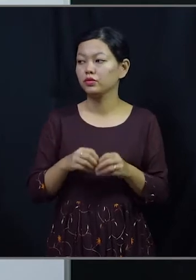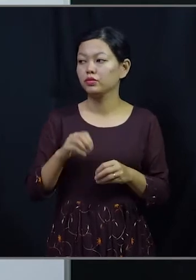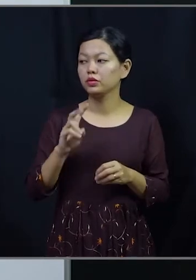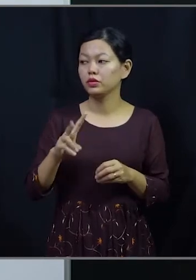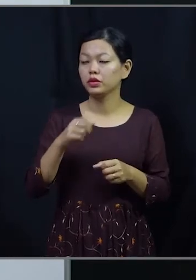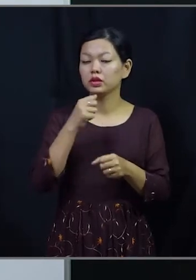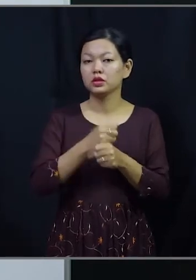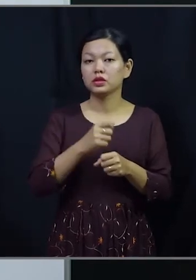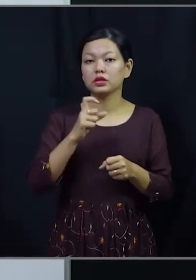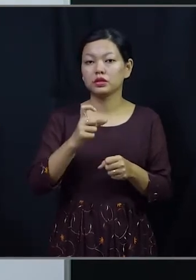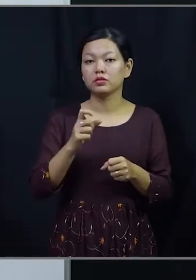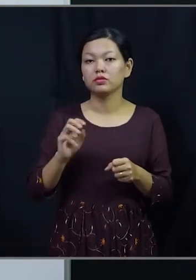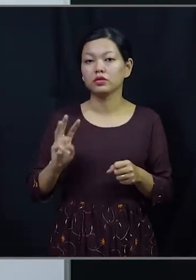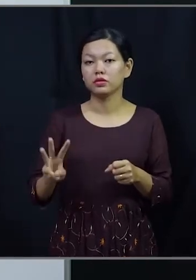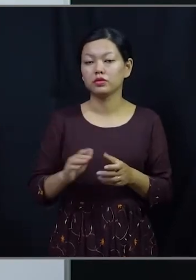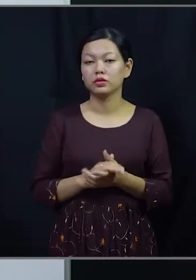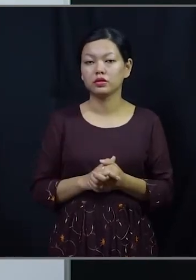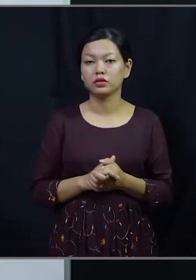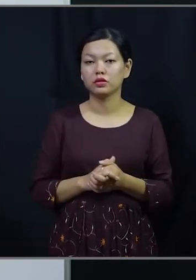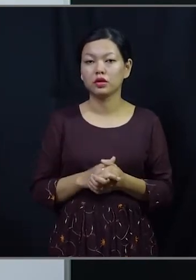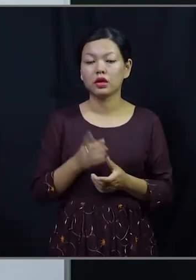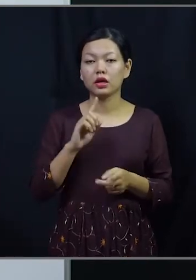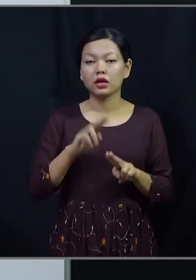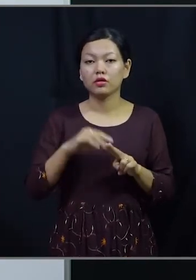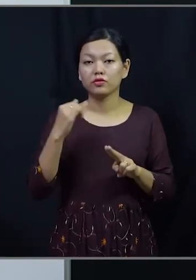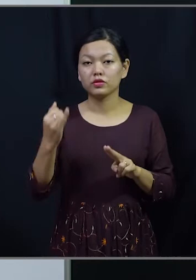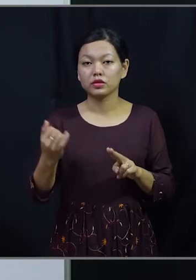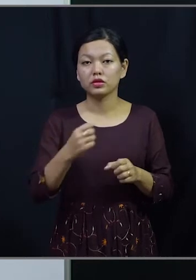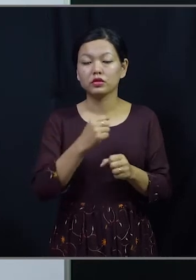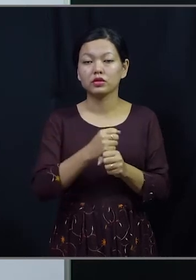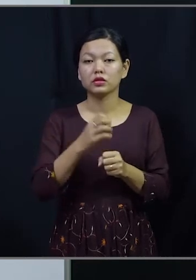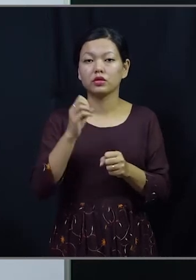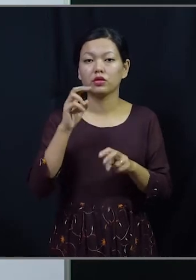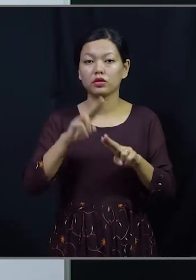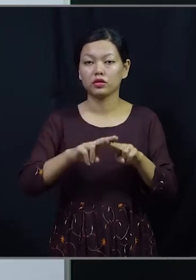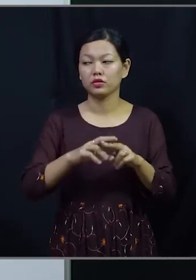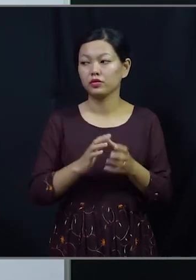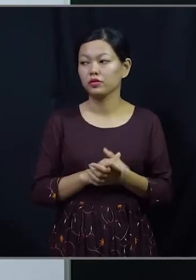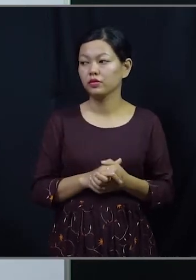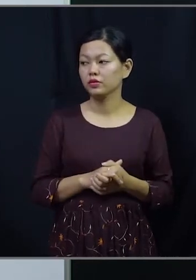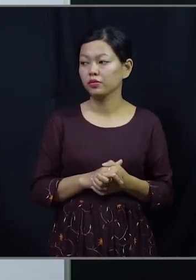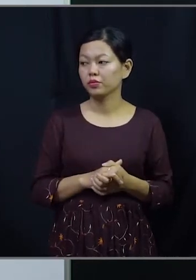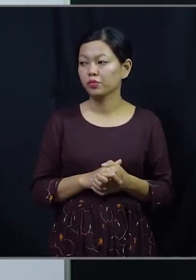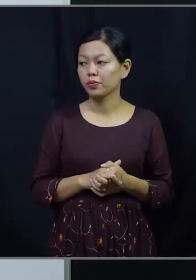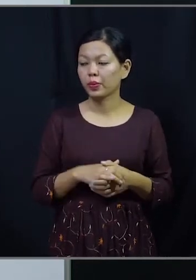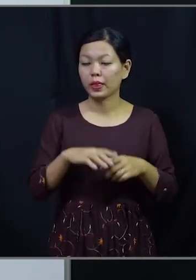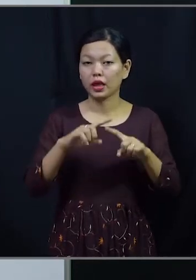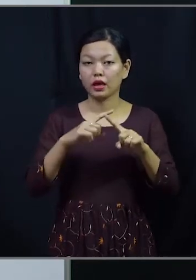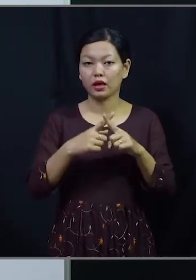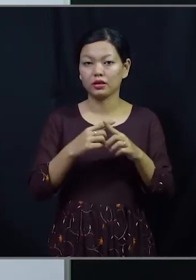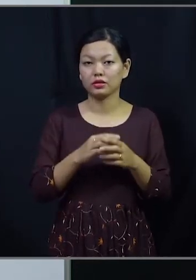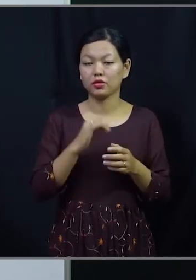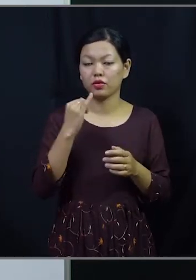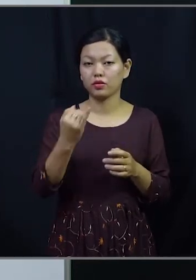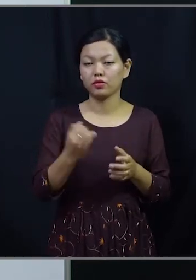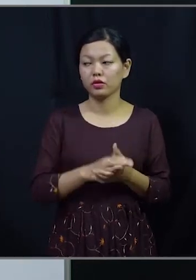be 3. Okay, if we could find out GOF, right, GOFX, right, we are going to find out